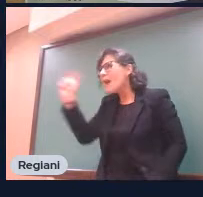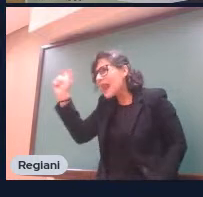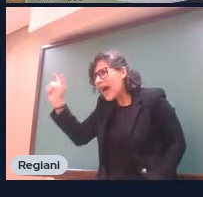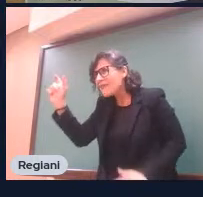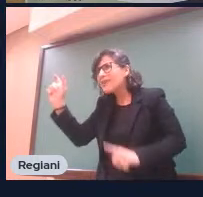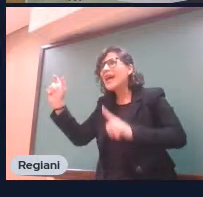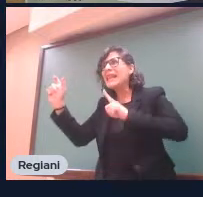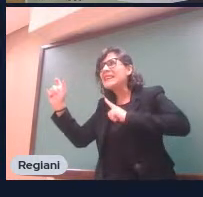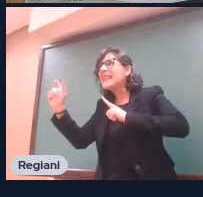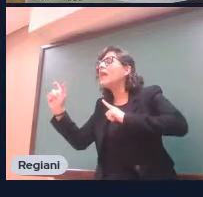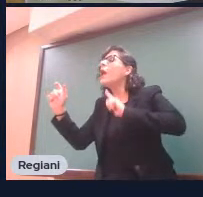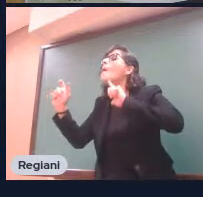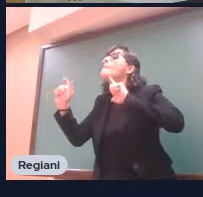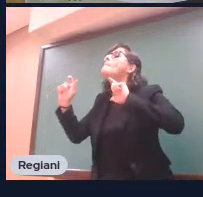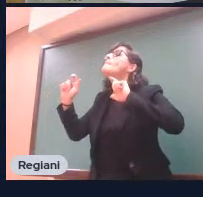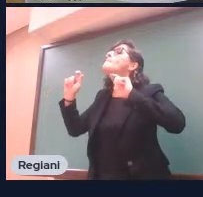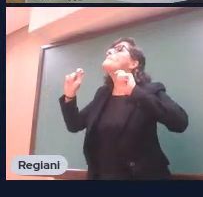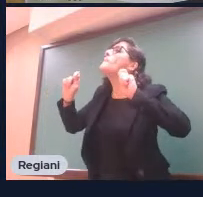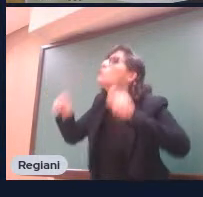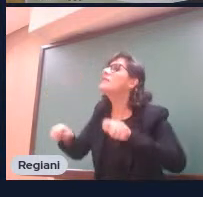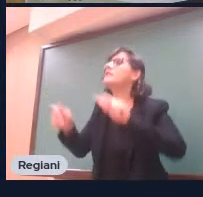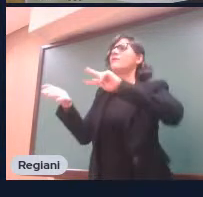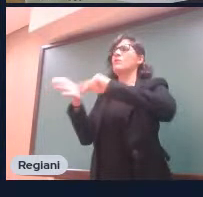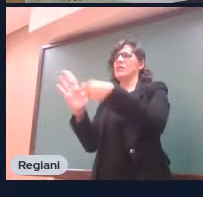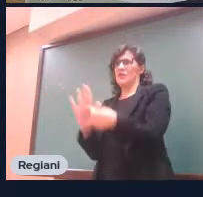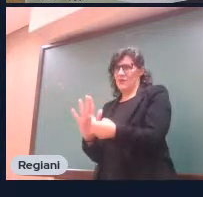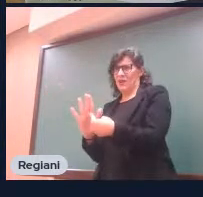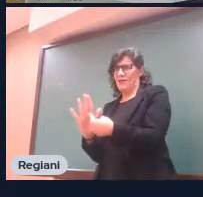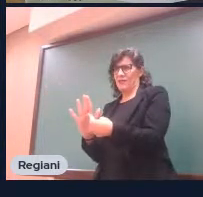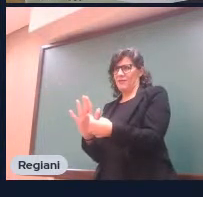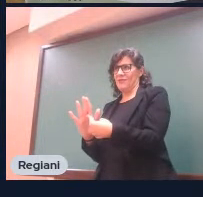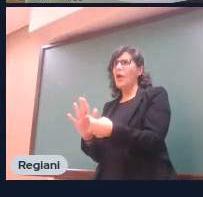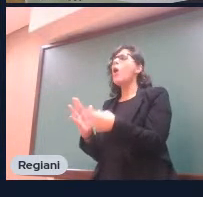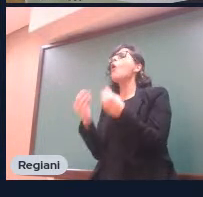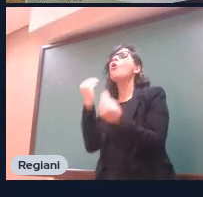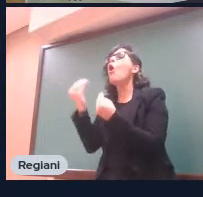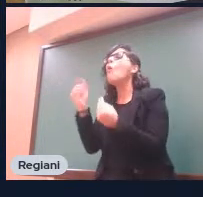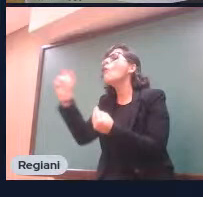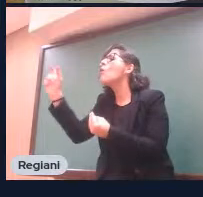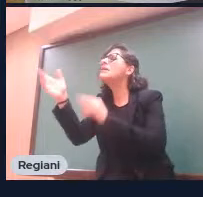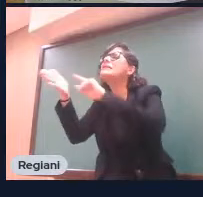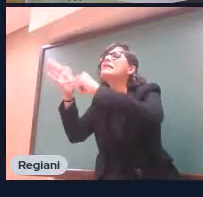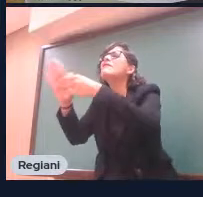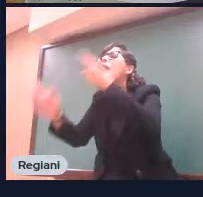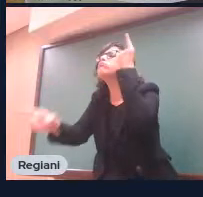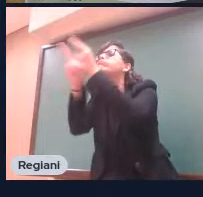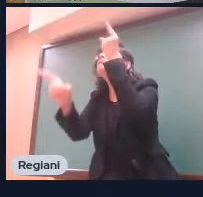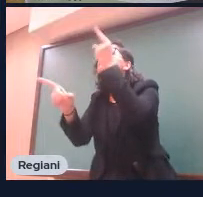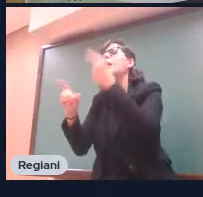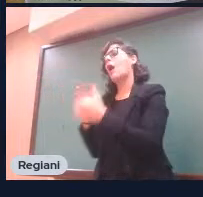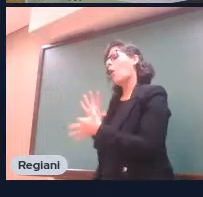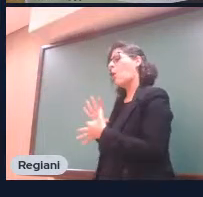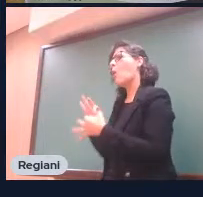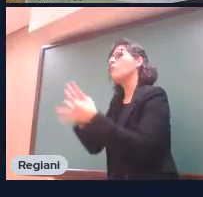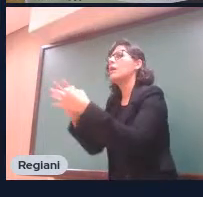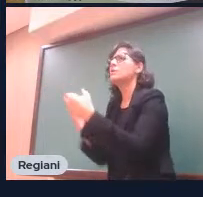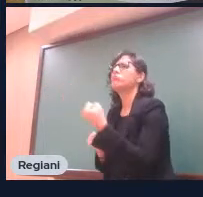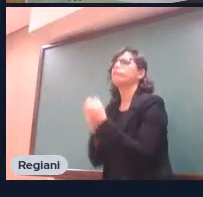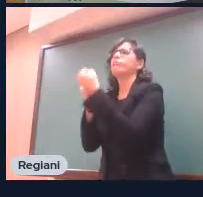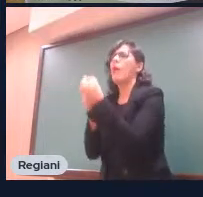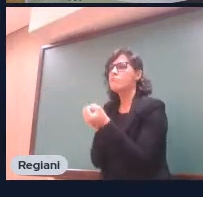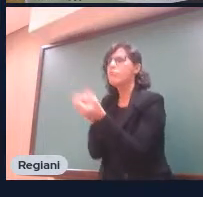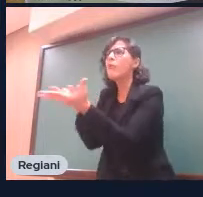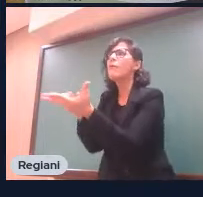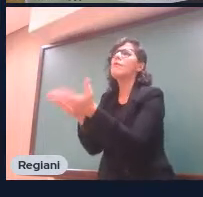meaning potentials, which are triggered by the context. So future dictionaries will